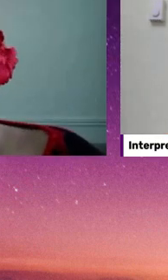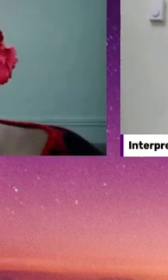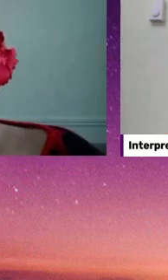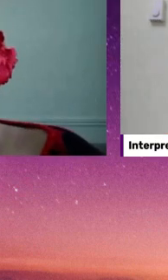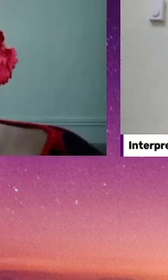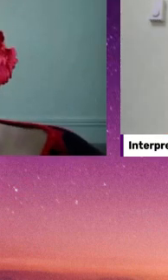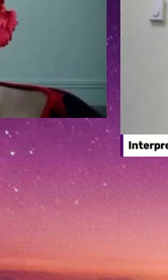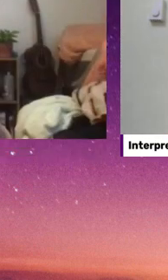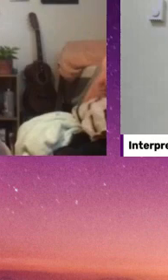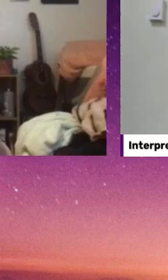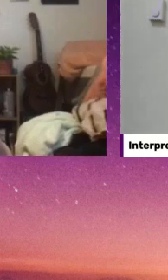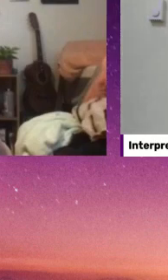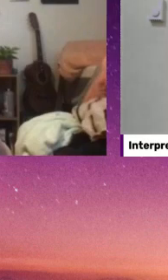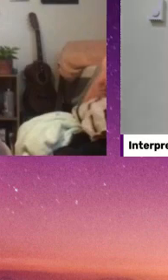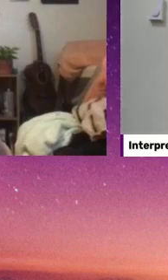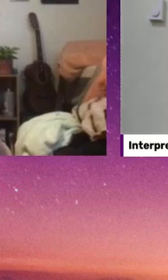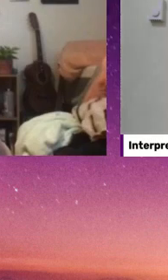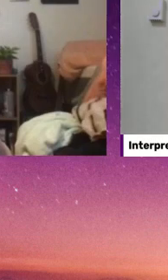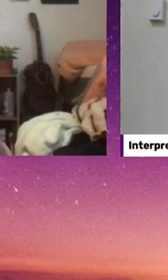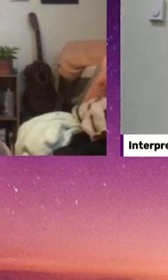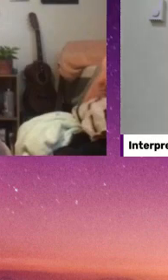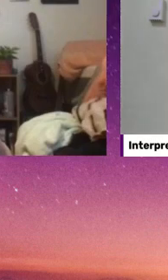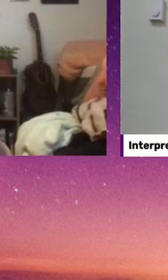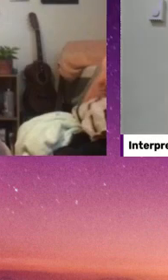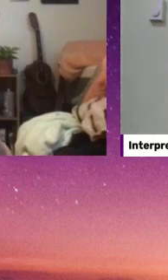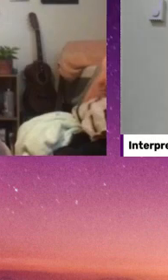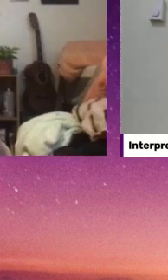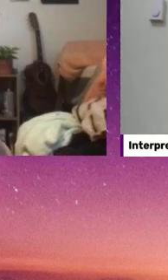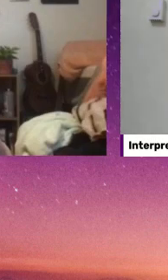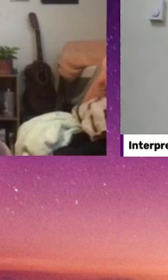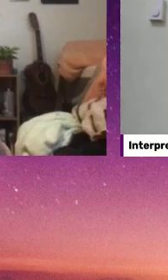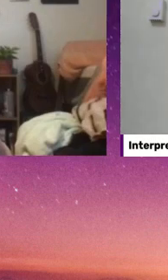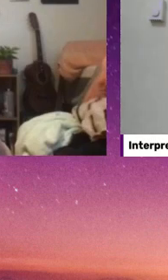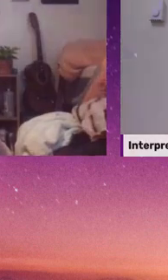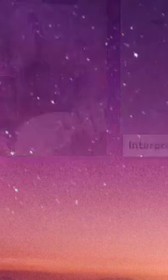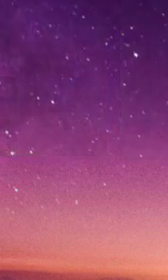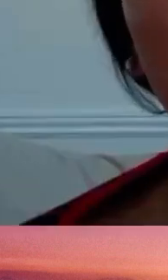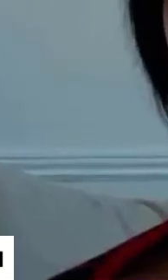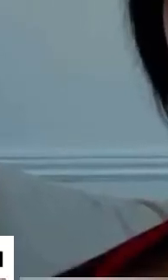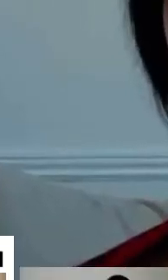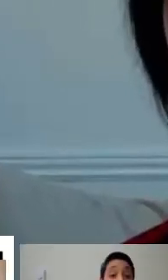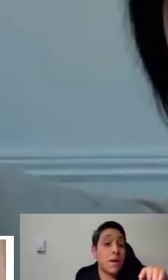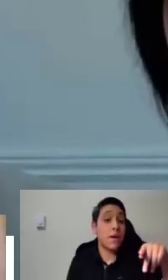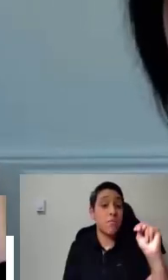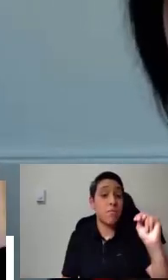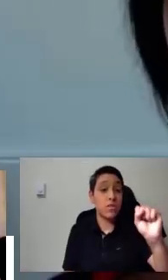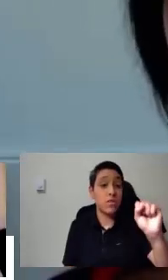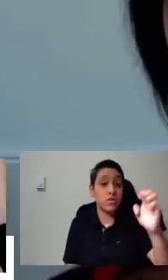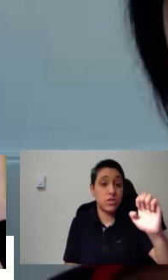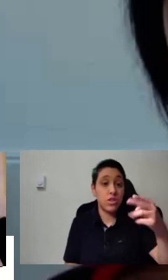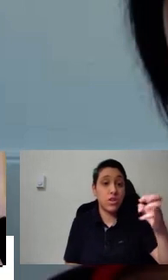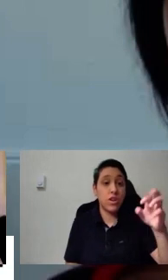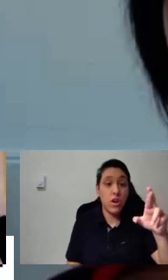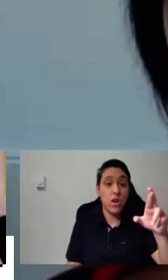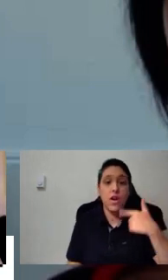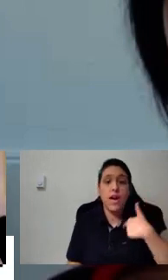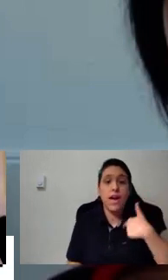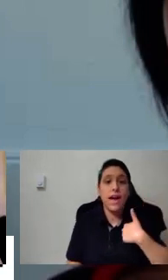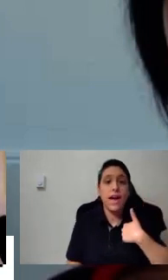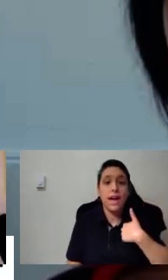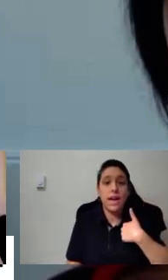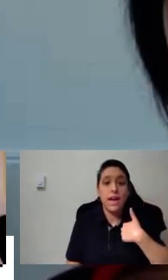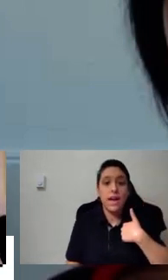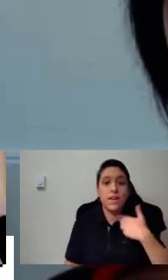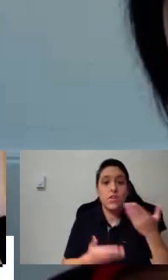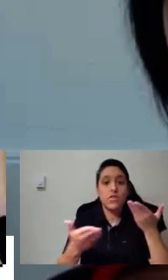Mahialani-Yandel. My pronouns are she, her, and I serve as the Cultural Program Manager at the United